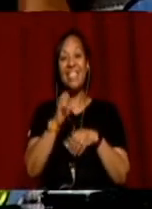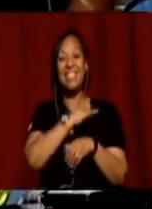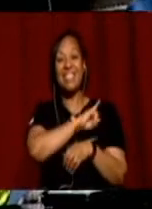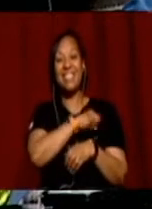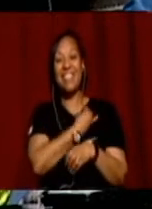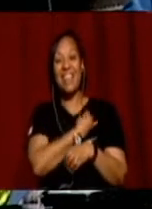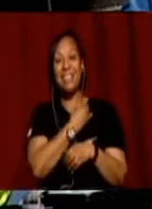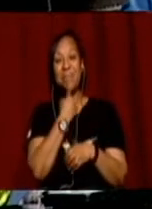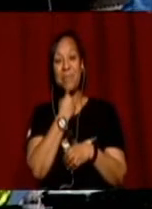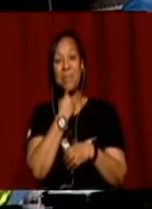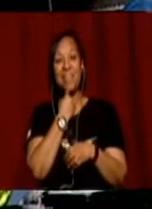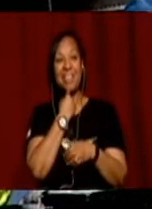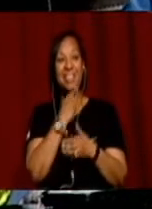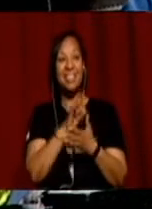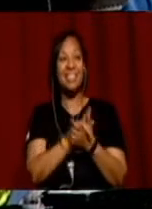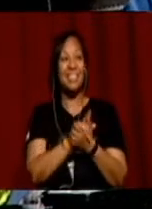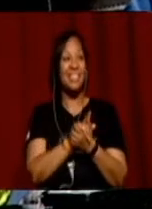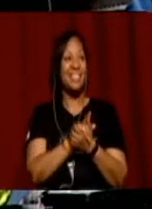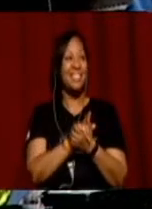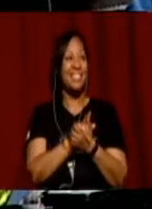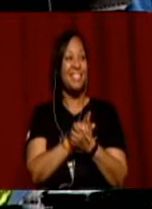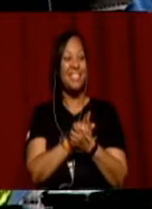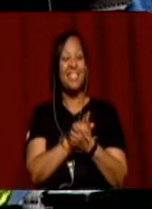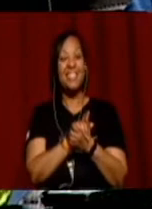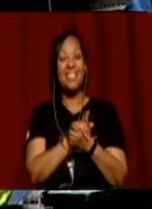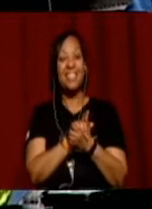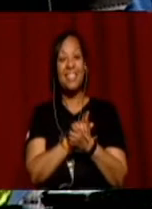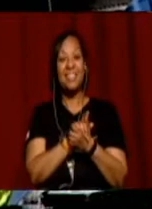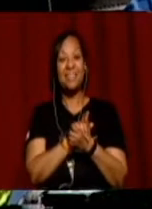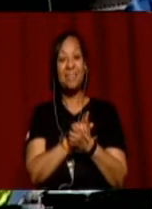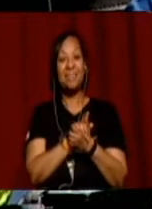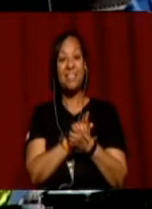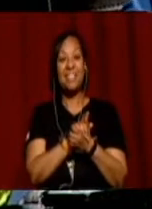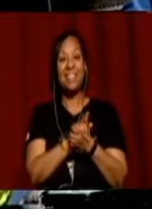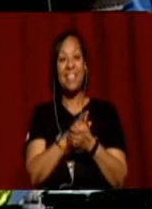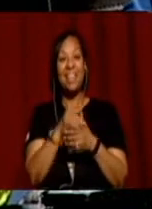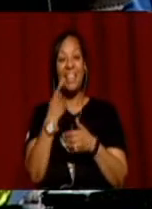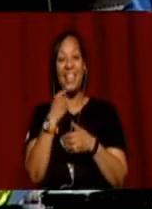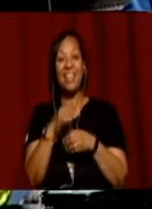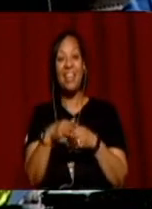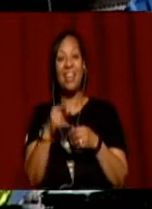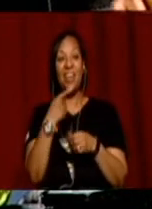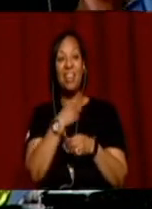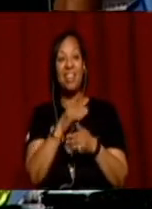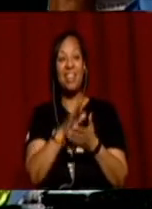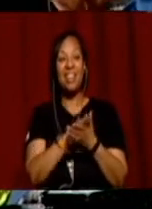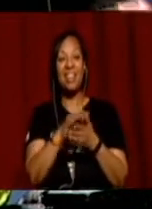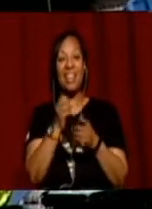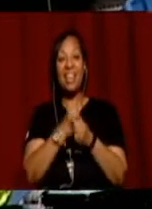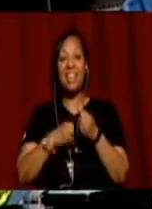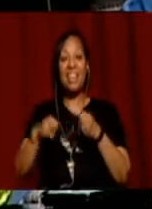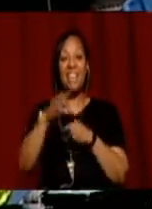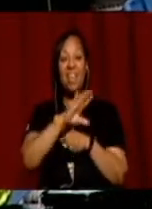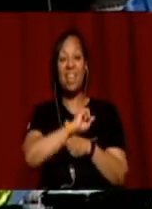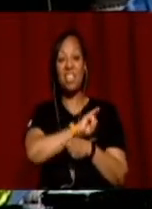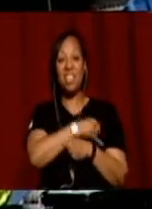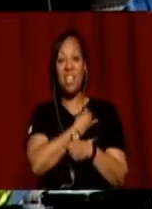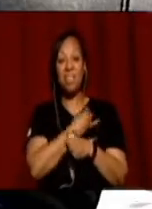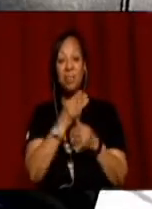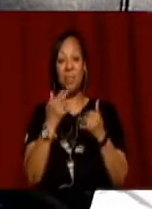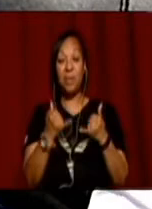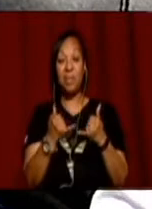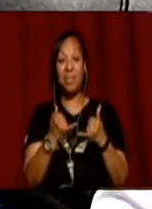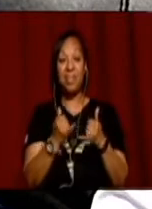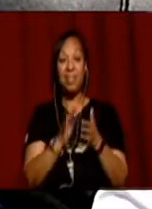my daughter, and so I want to know if I have to get her away from there, get over here on the couch where I am. Can he infect her right now?